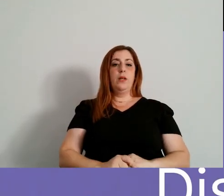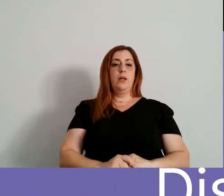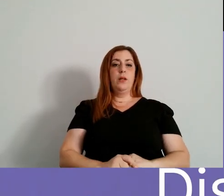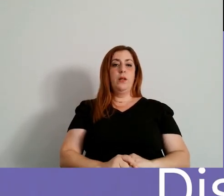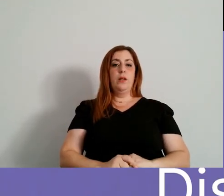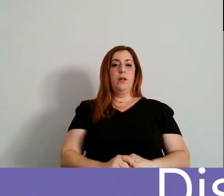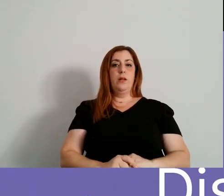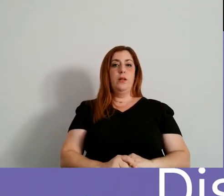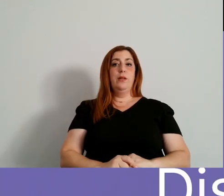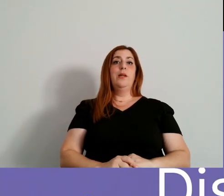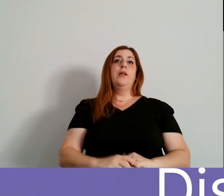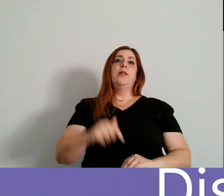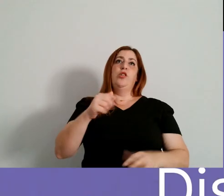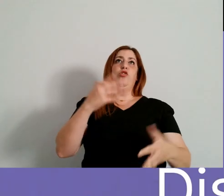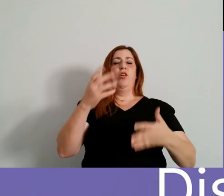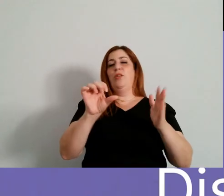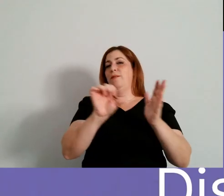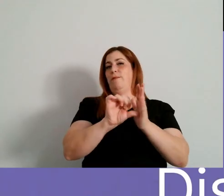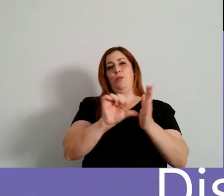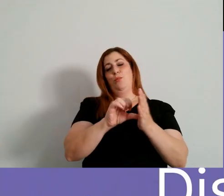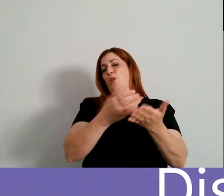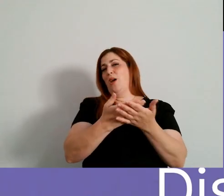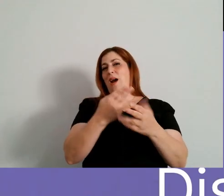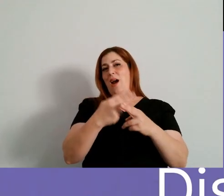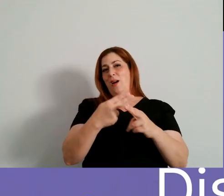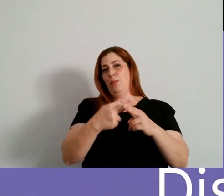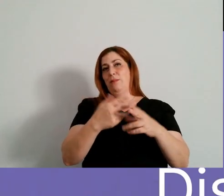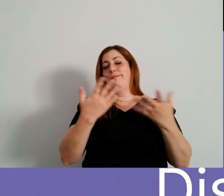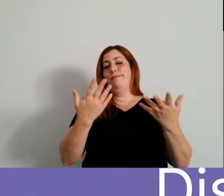But unfortunately, this is something that's incredibly difficult.